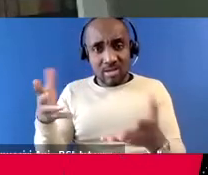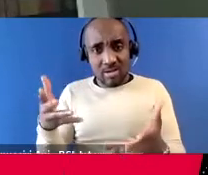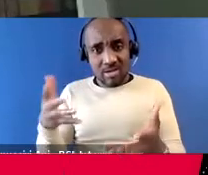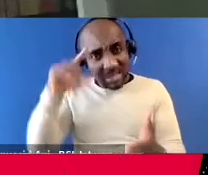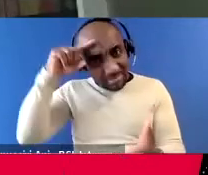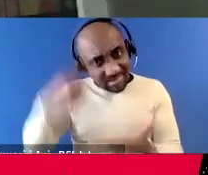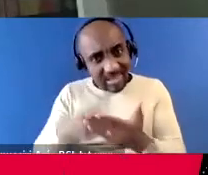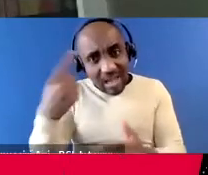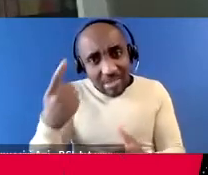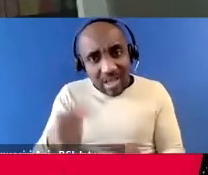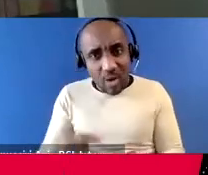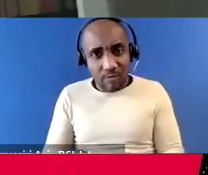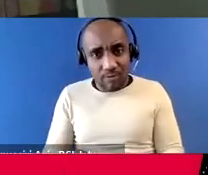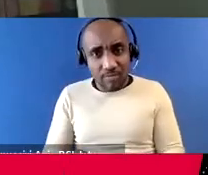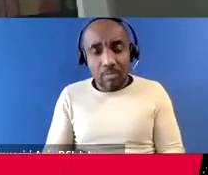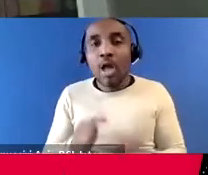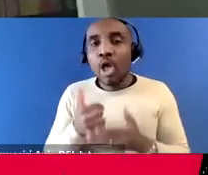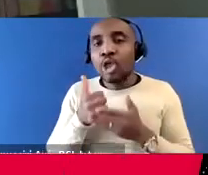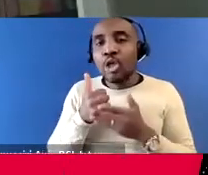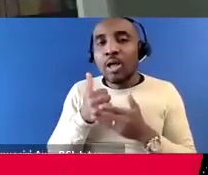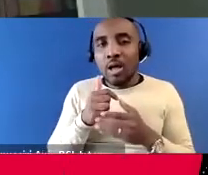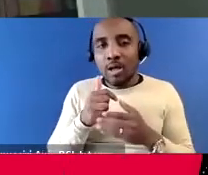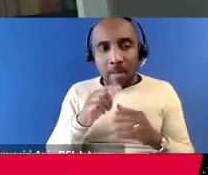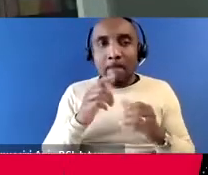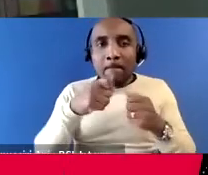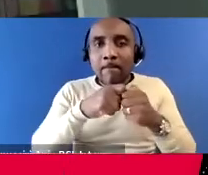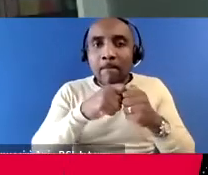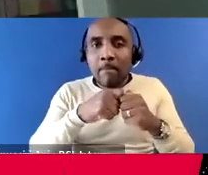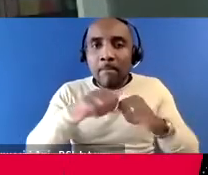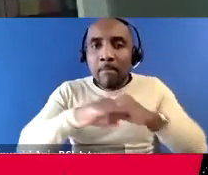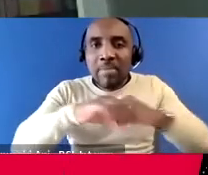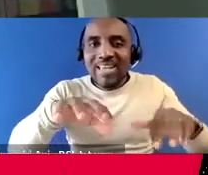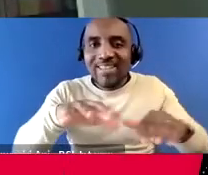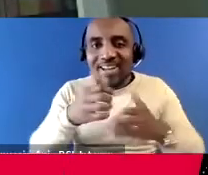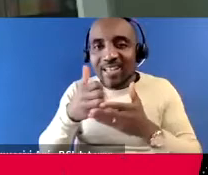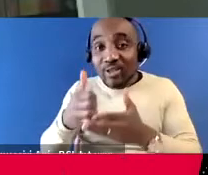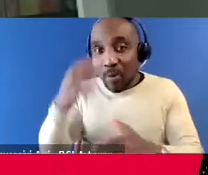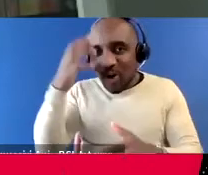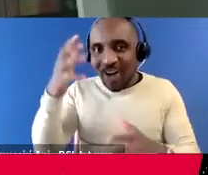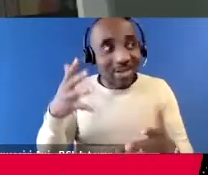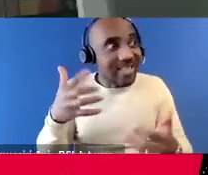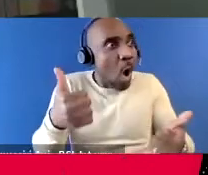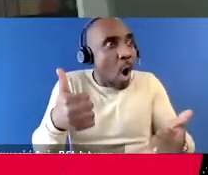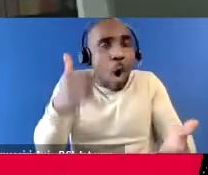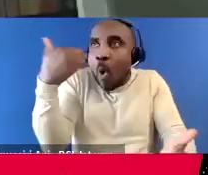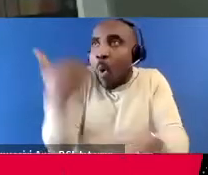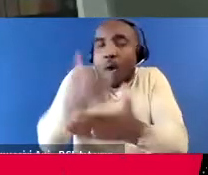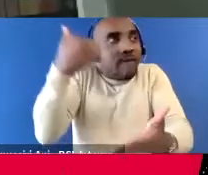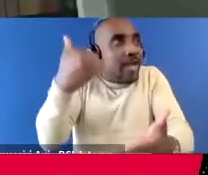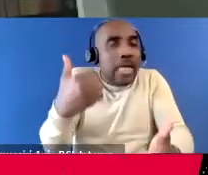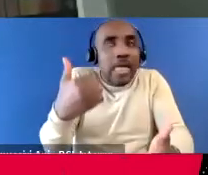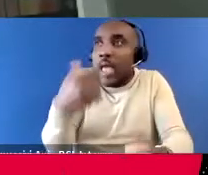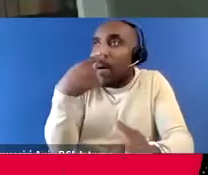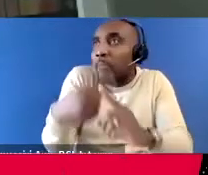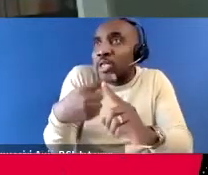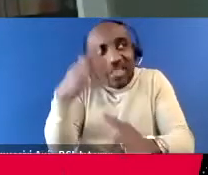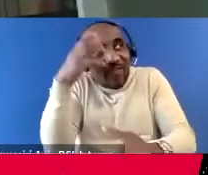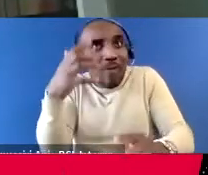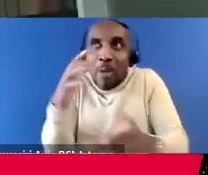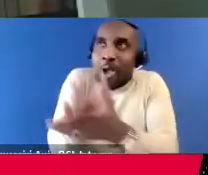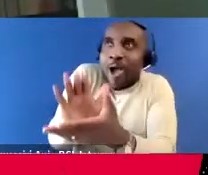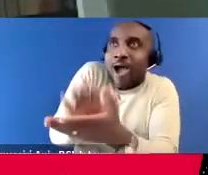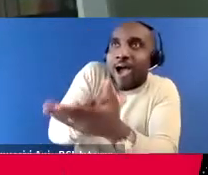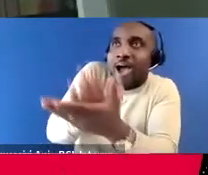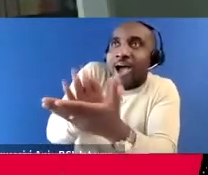and the media outlets have really been hailing these positive, so-called positive developments by the government, but whilst